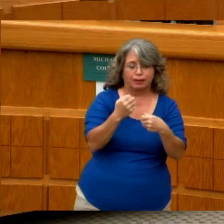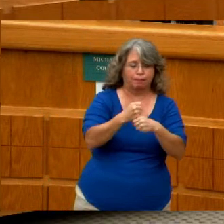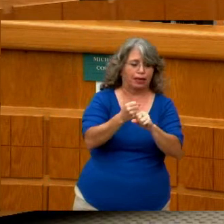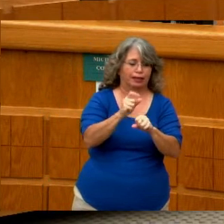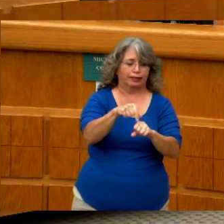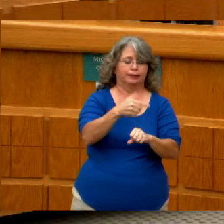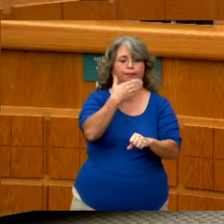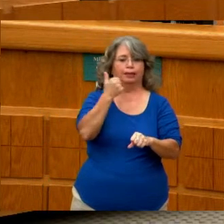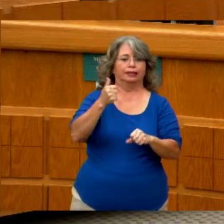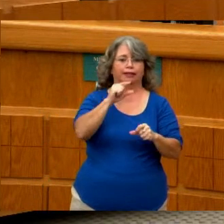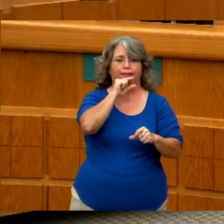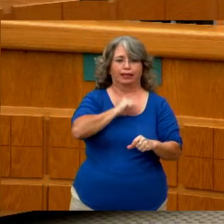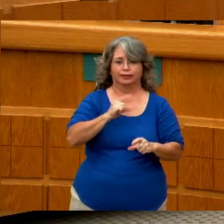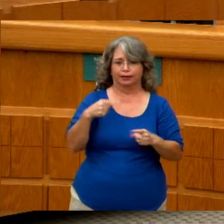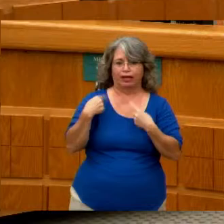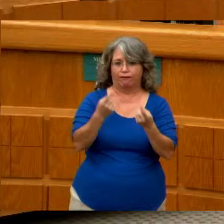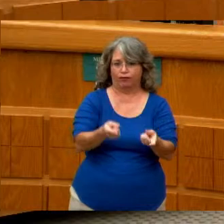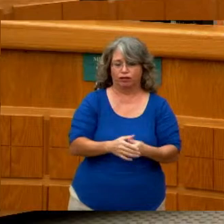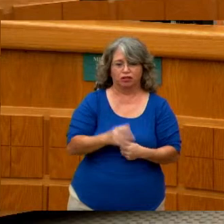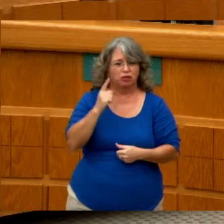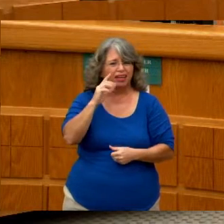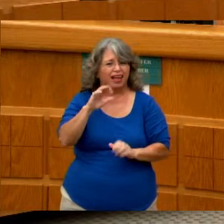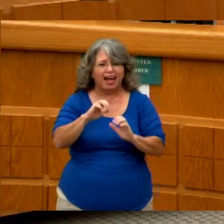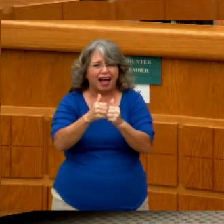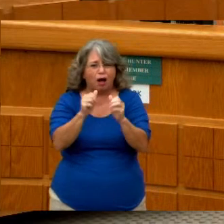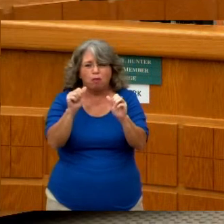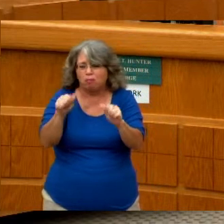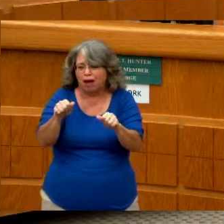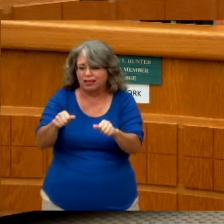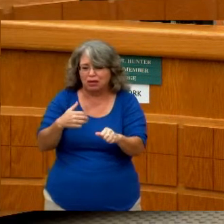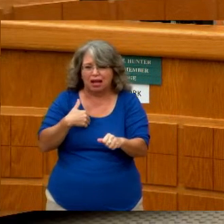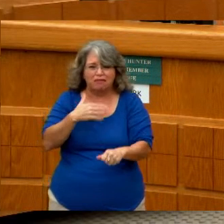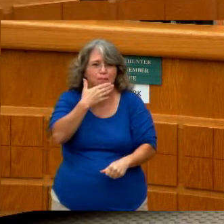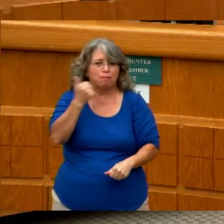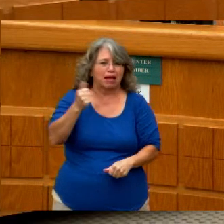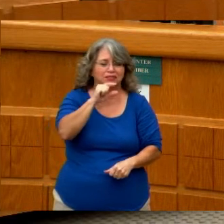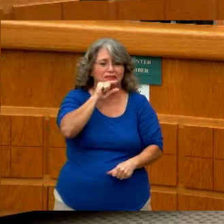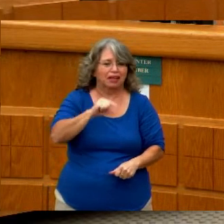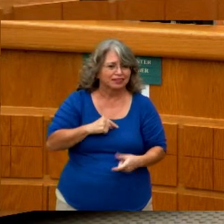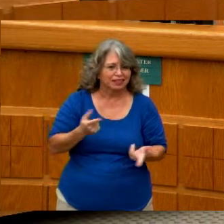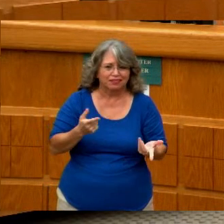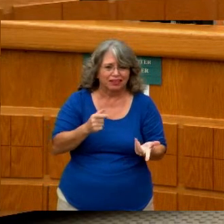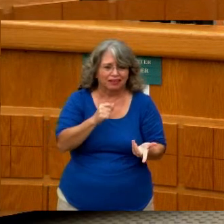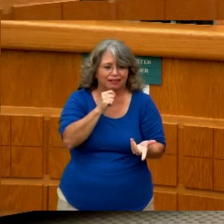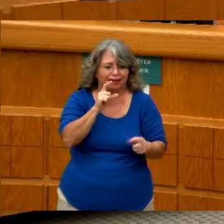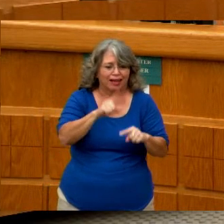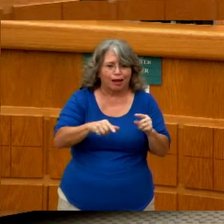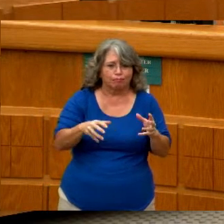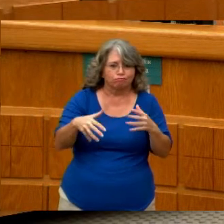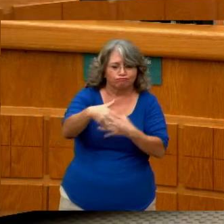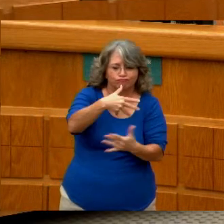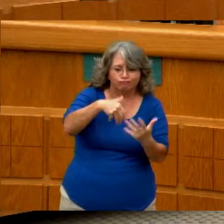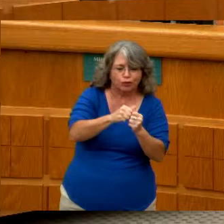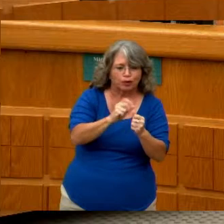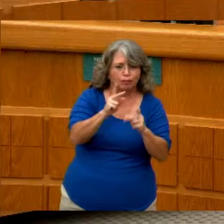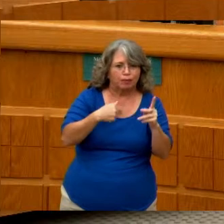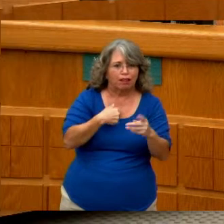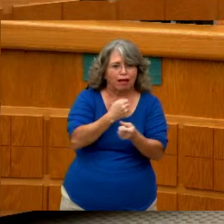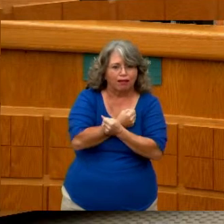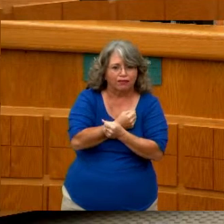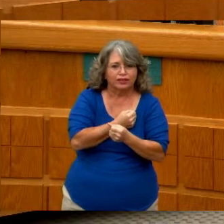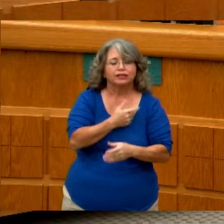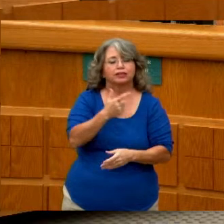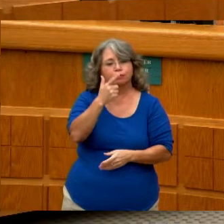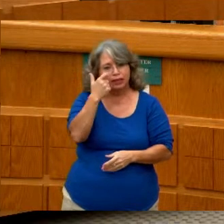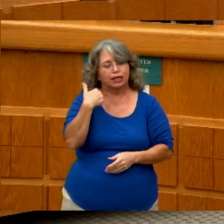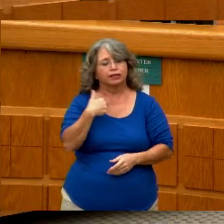this the best Thanksgiving ever. You might say, how could it possibly be the best Thanksgiving, Barbara, if we're not going to be with the people